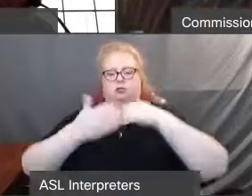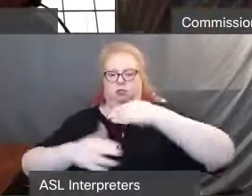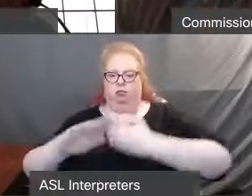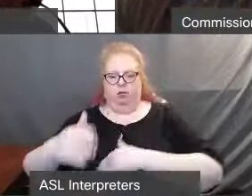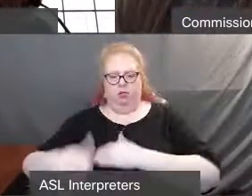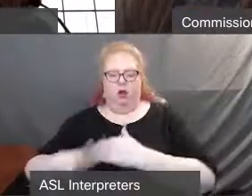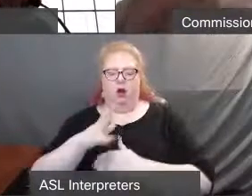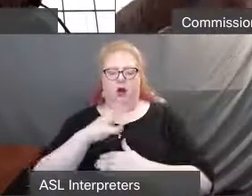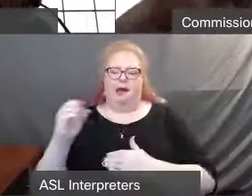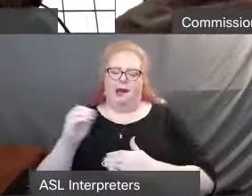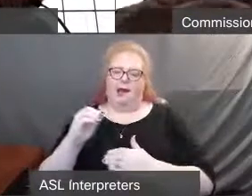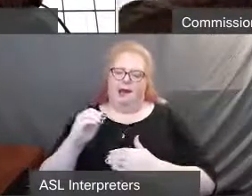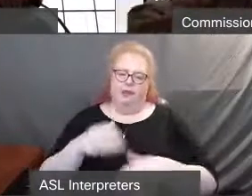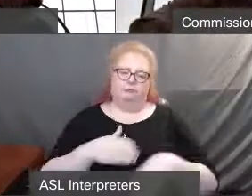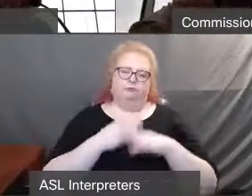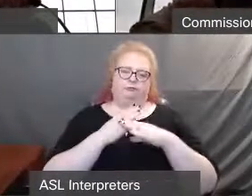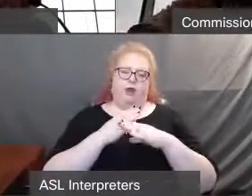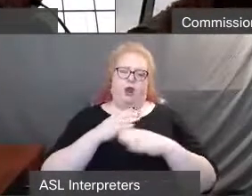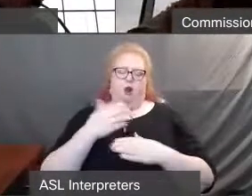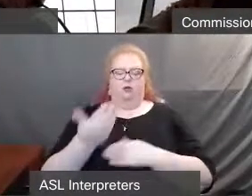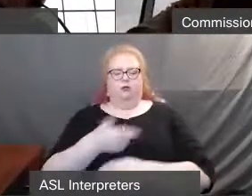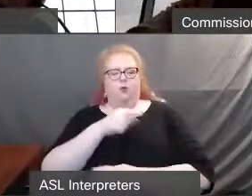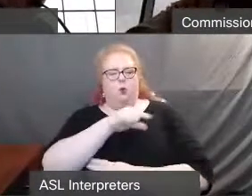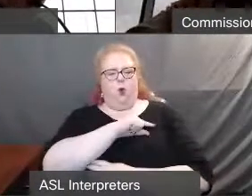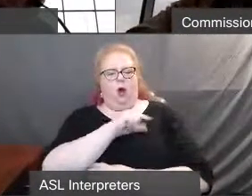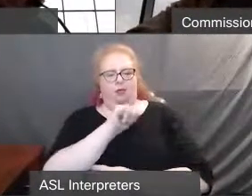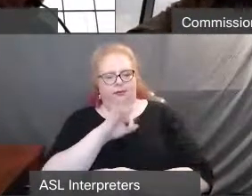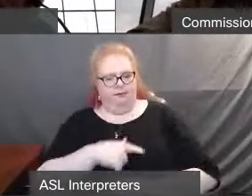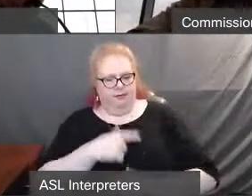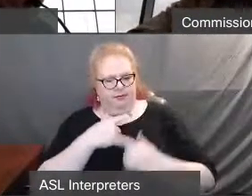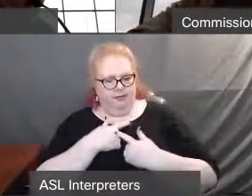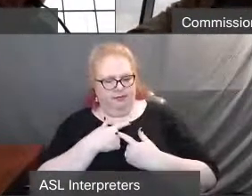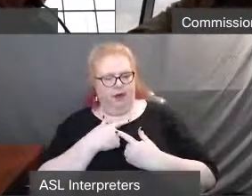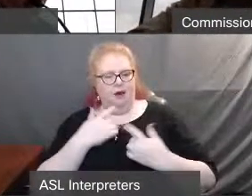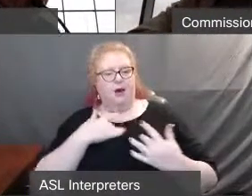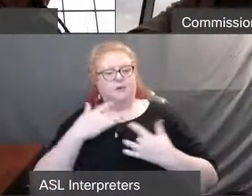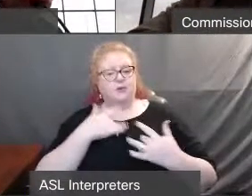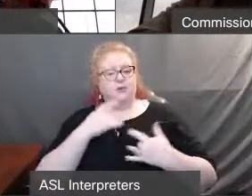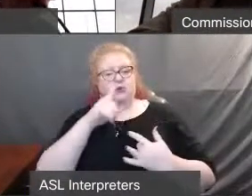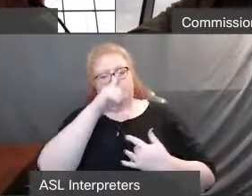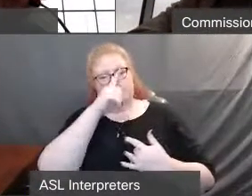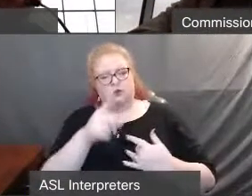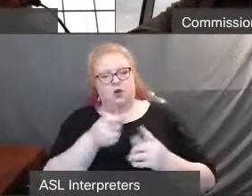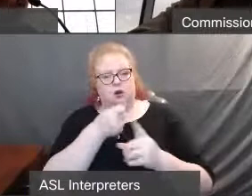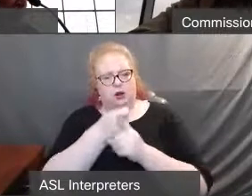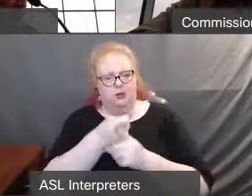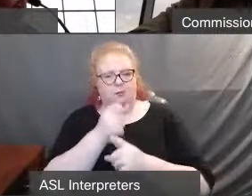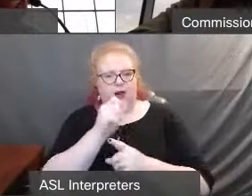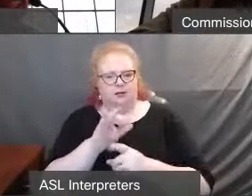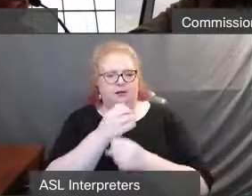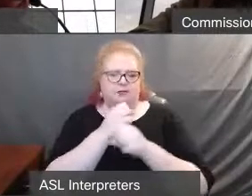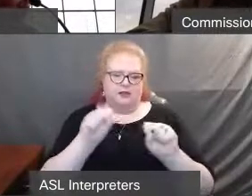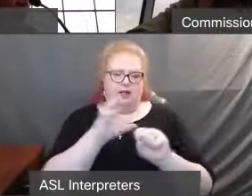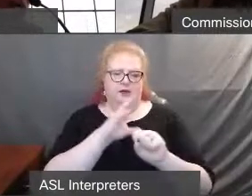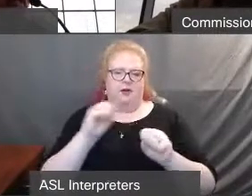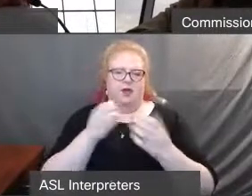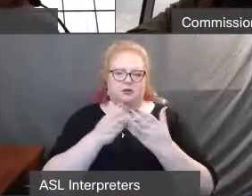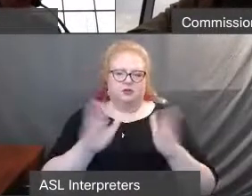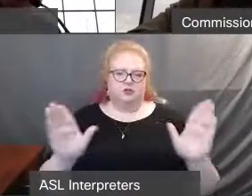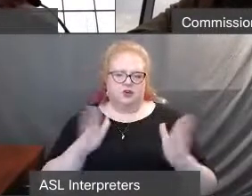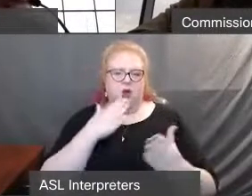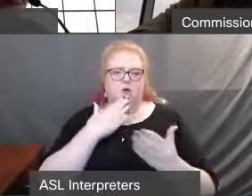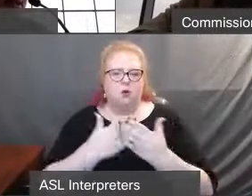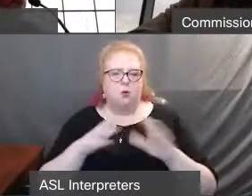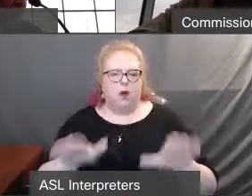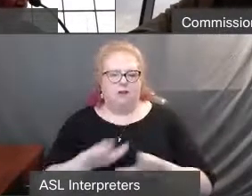of life. These problems are a concern because of their negative effects on the safety and general welfare of the community.